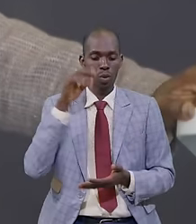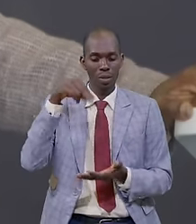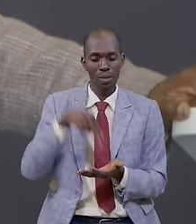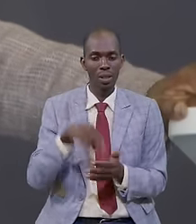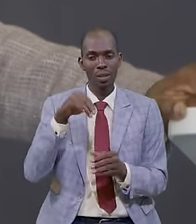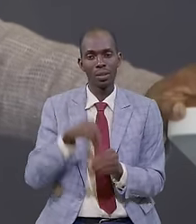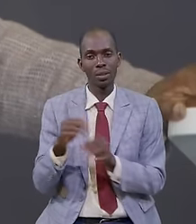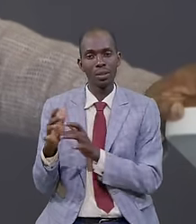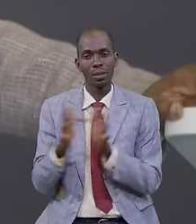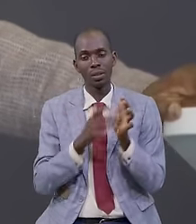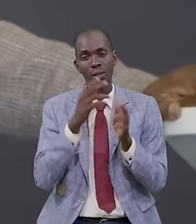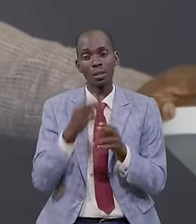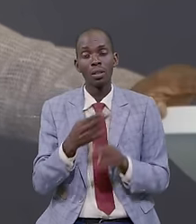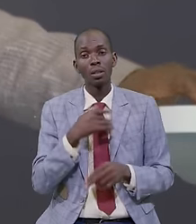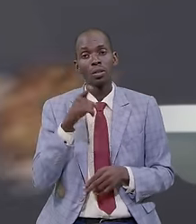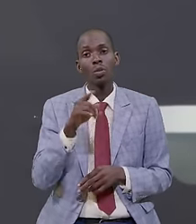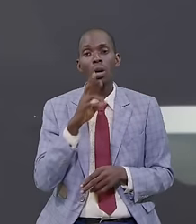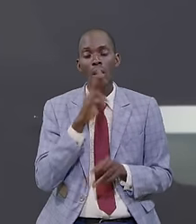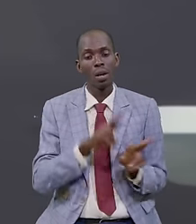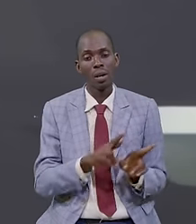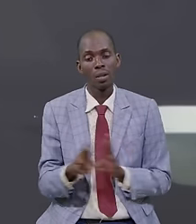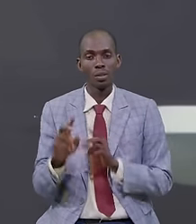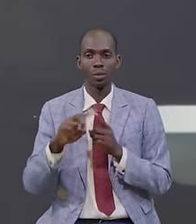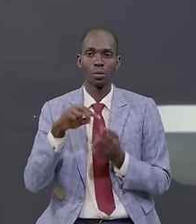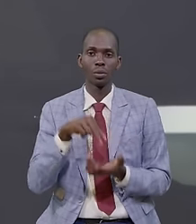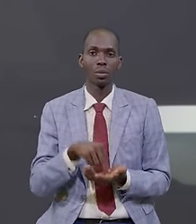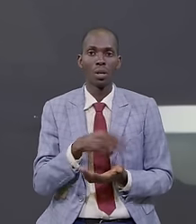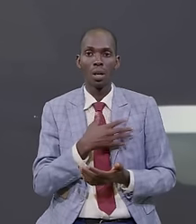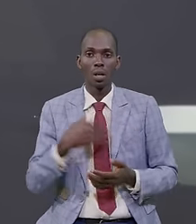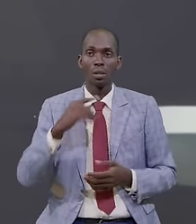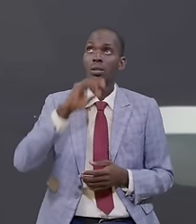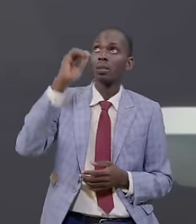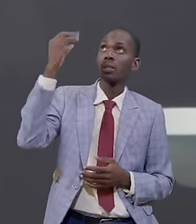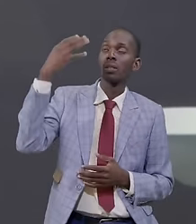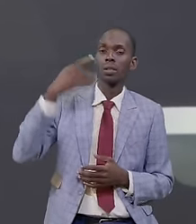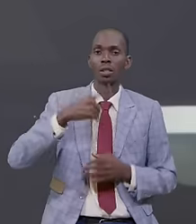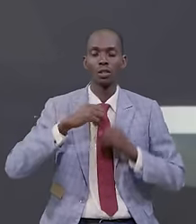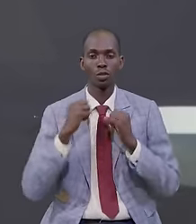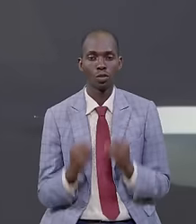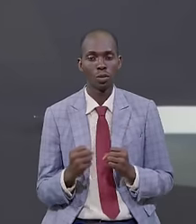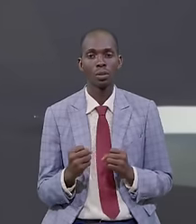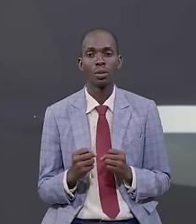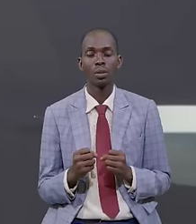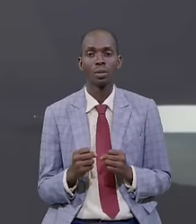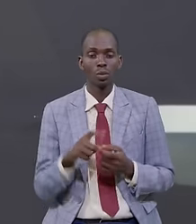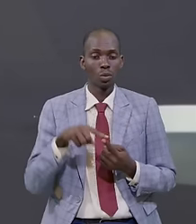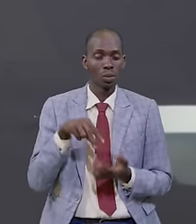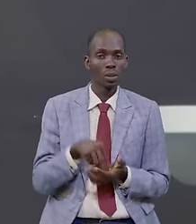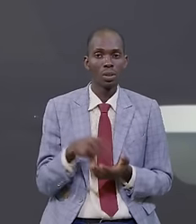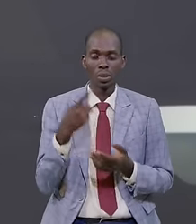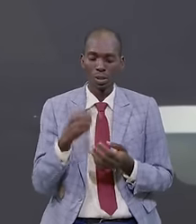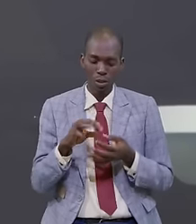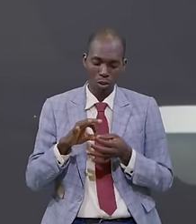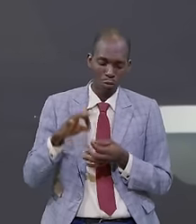are ready to stand. And the grace and the strength and the power, the spiritual